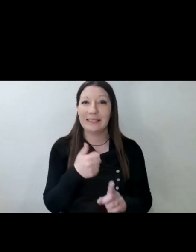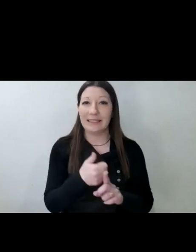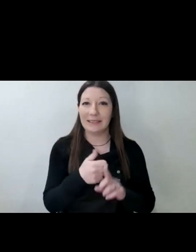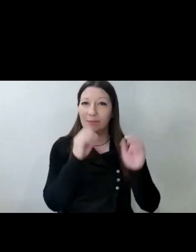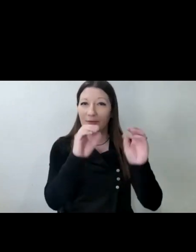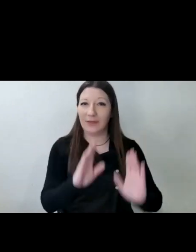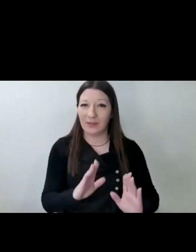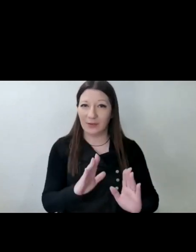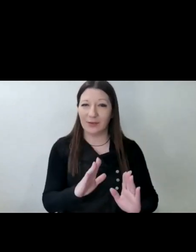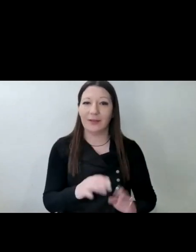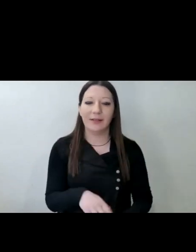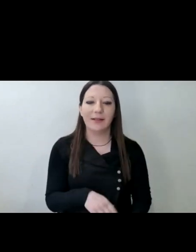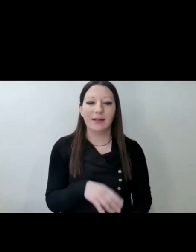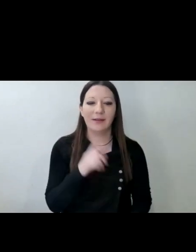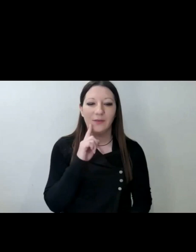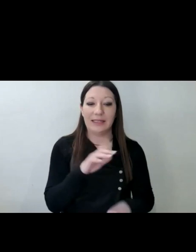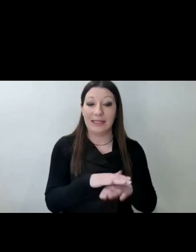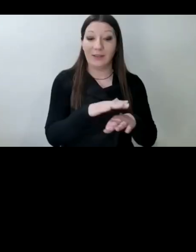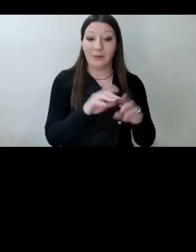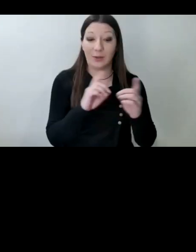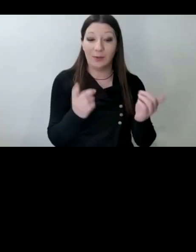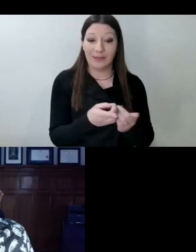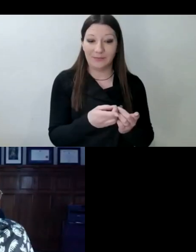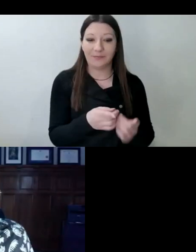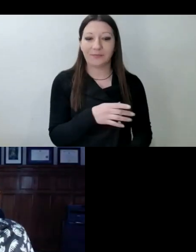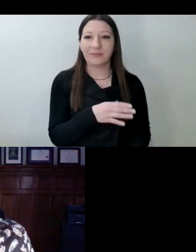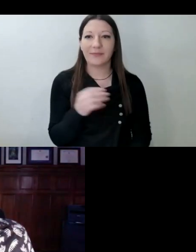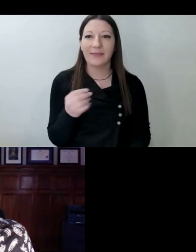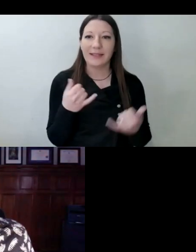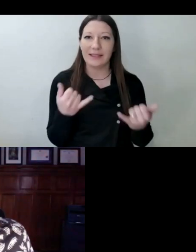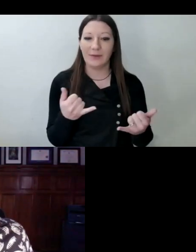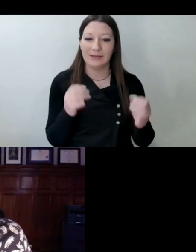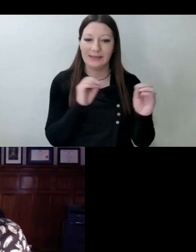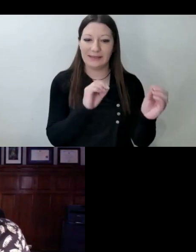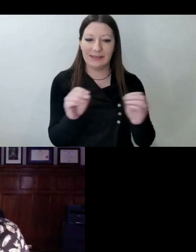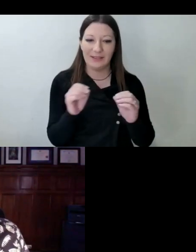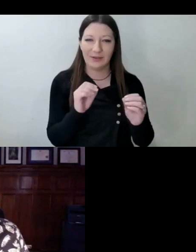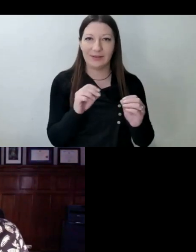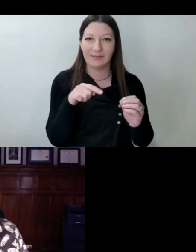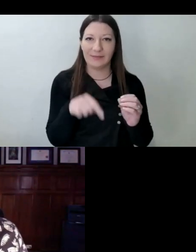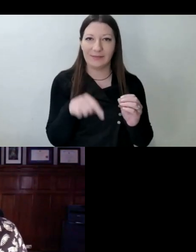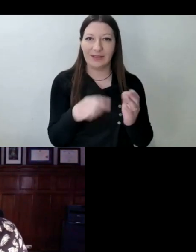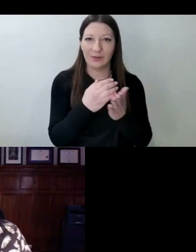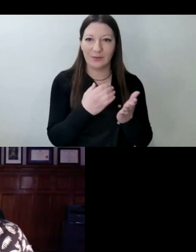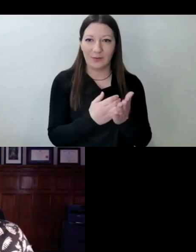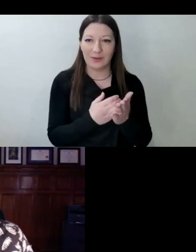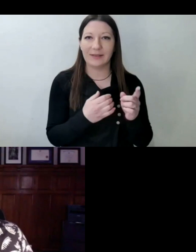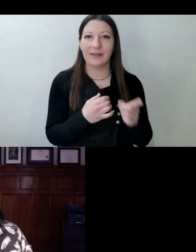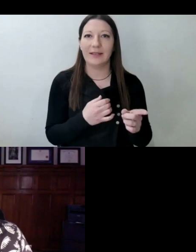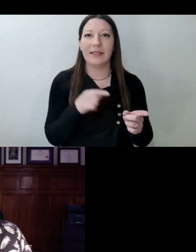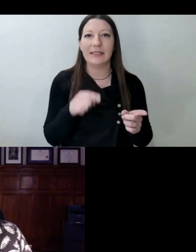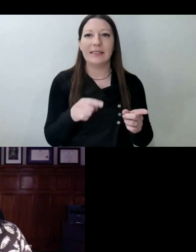Cultural Studies at the University of Winnipeg. He is currently working on a book on class, race, whiteness, and